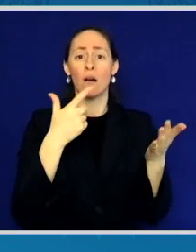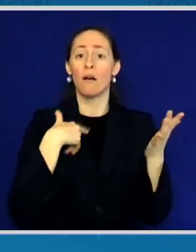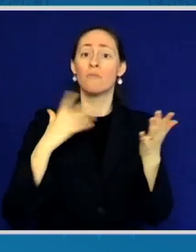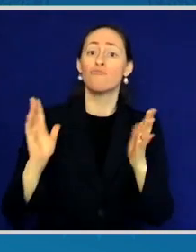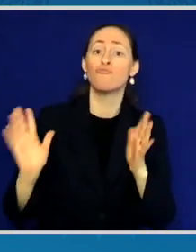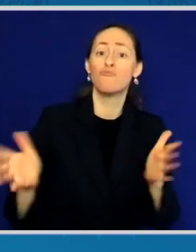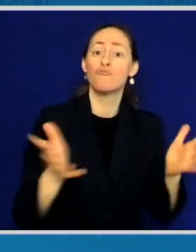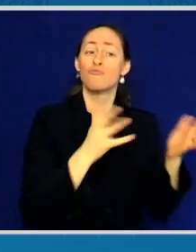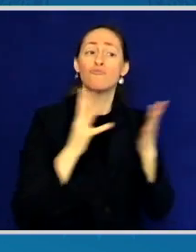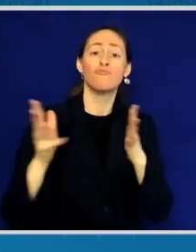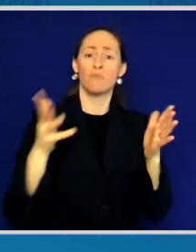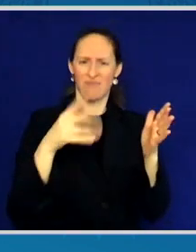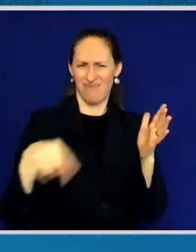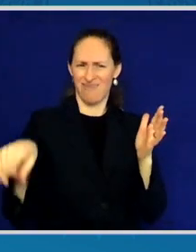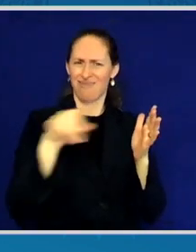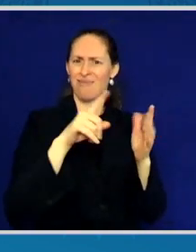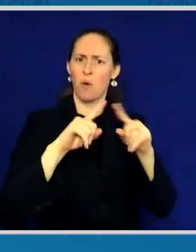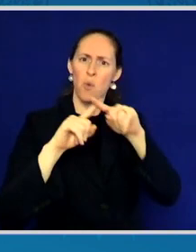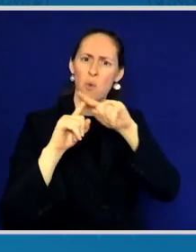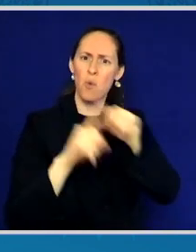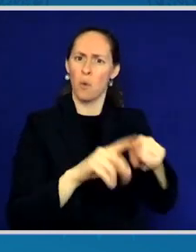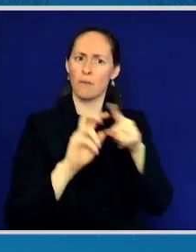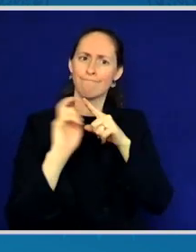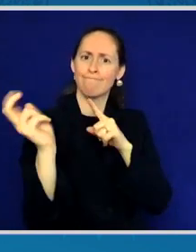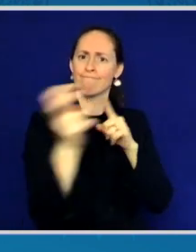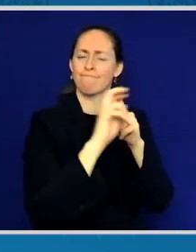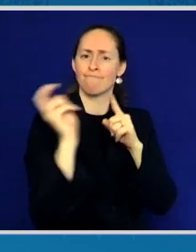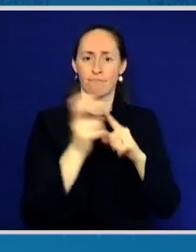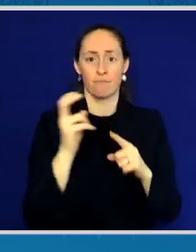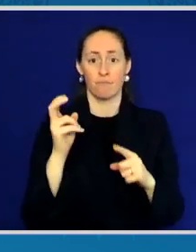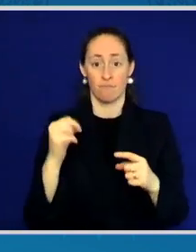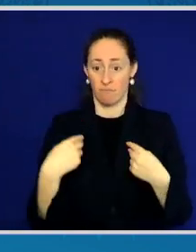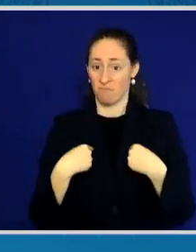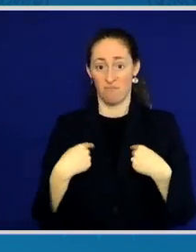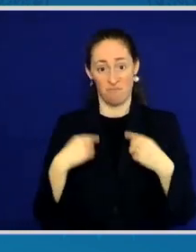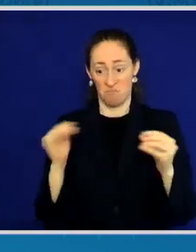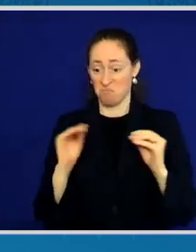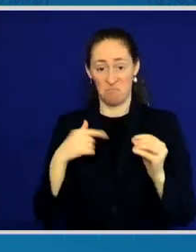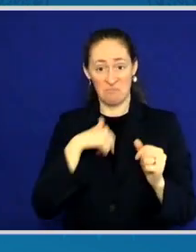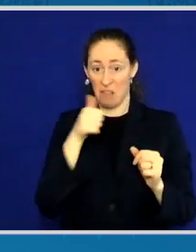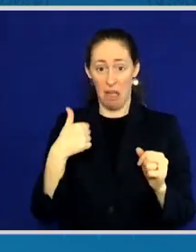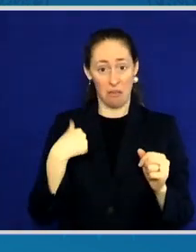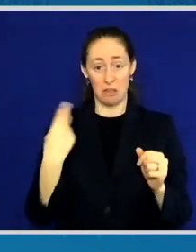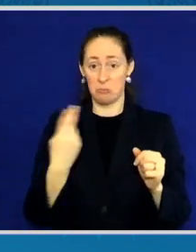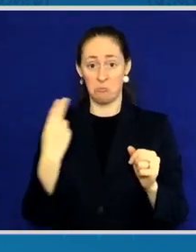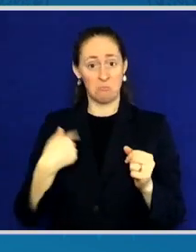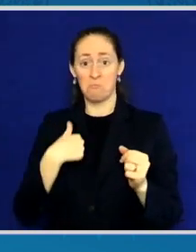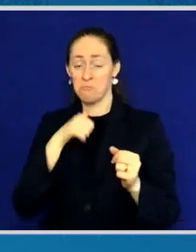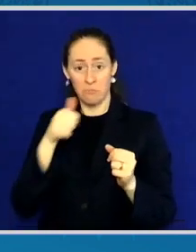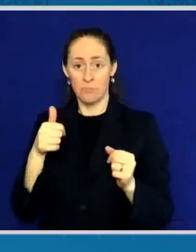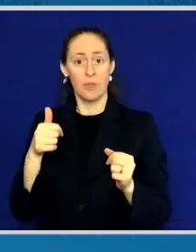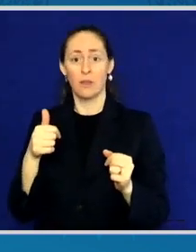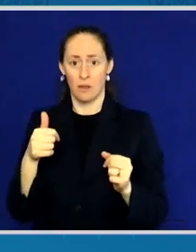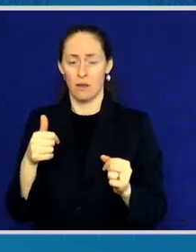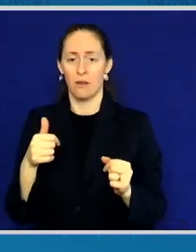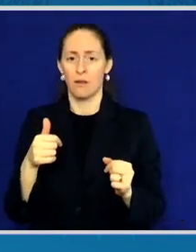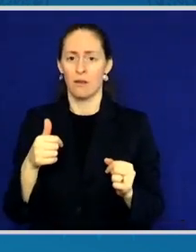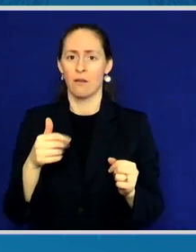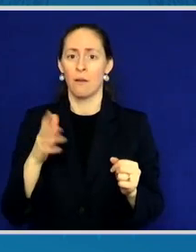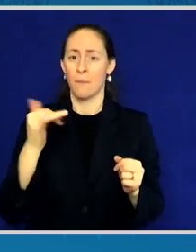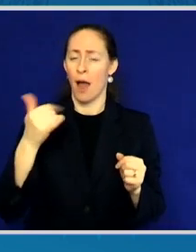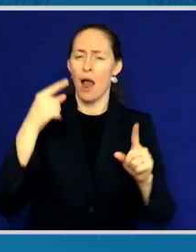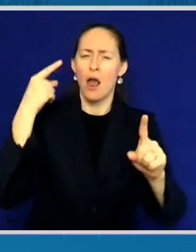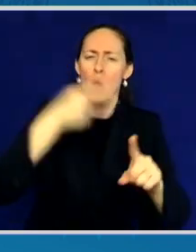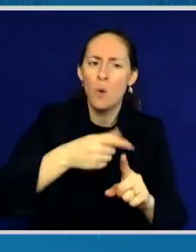public transportation to get there. So even if you yourself don't use public transportation, the people you count on